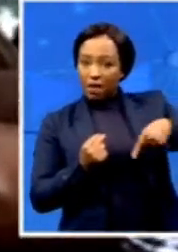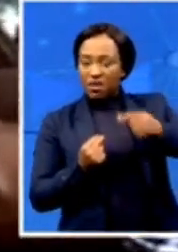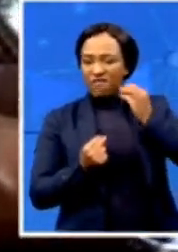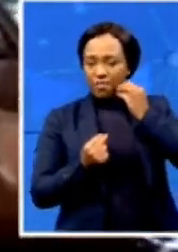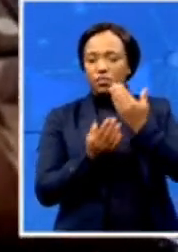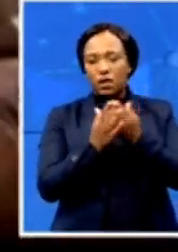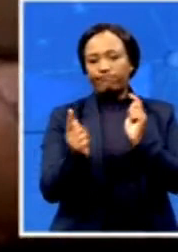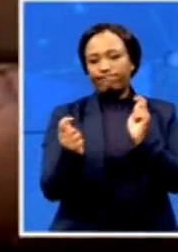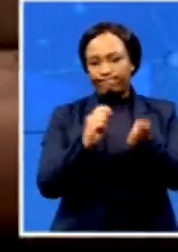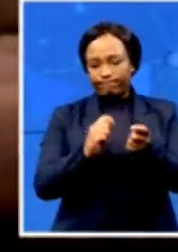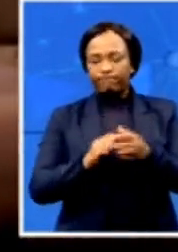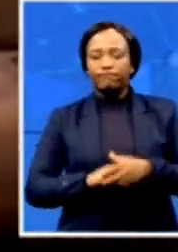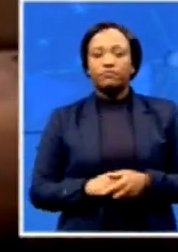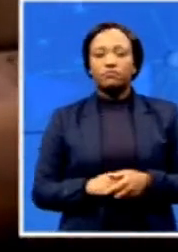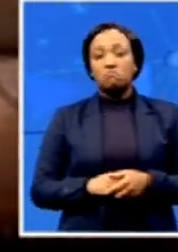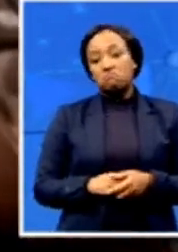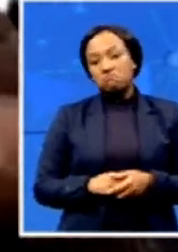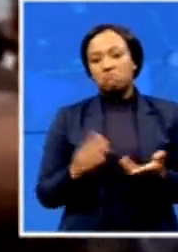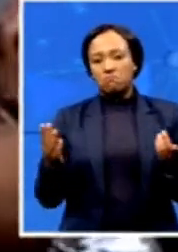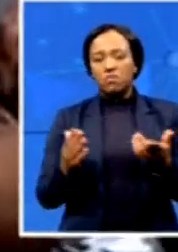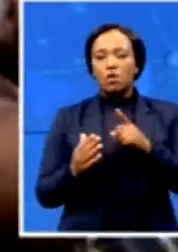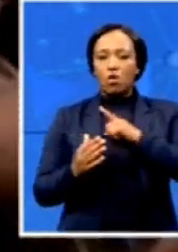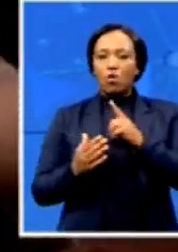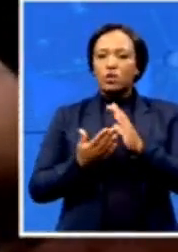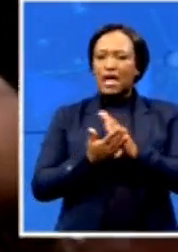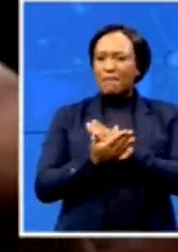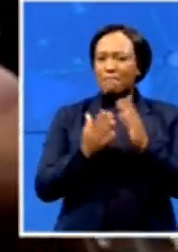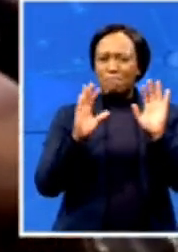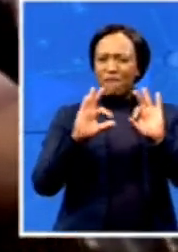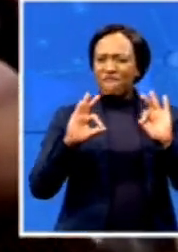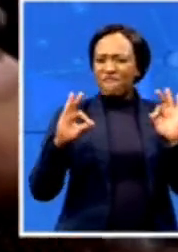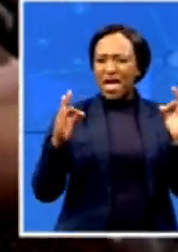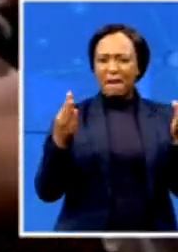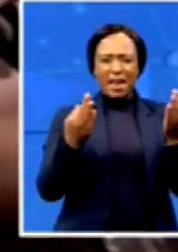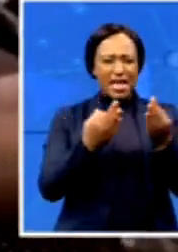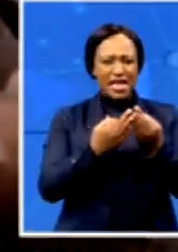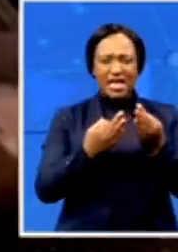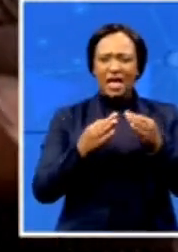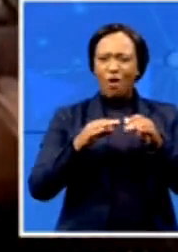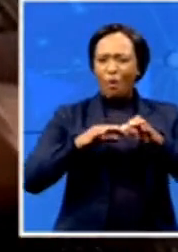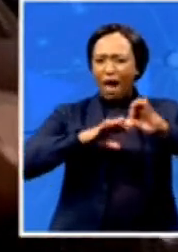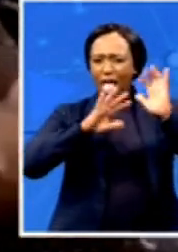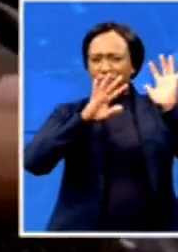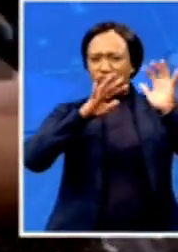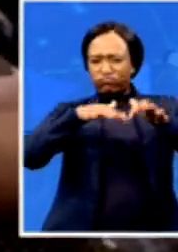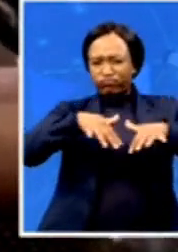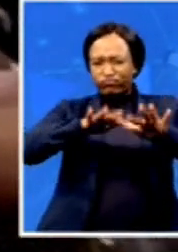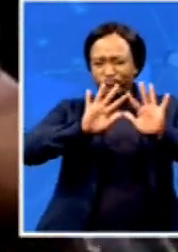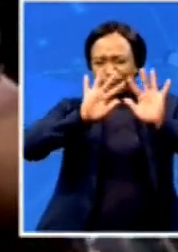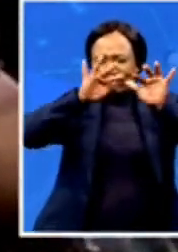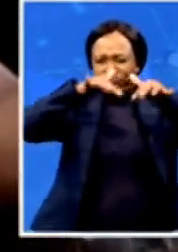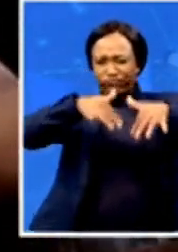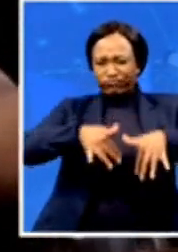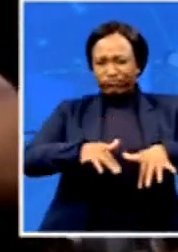in some instances the whole family was wiped out by these floods. So we keep on getting new information, but in terms of